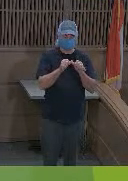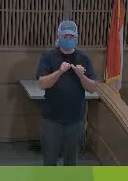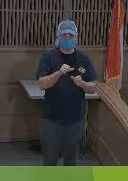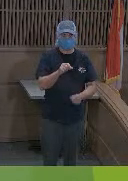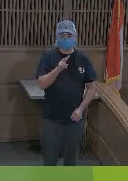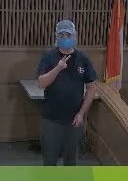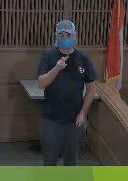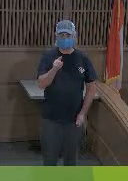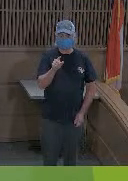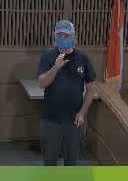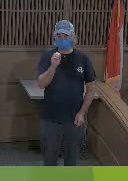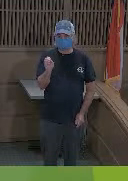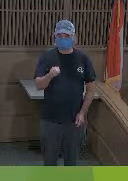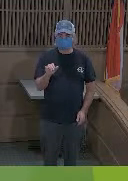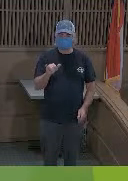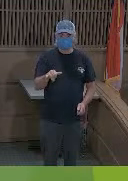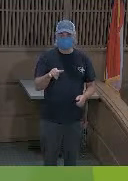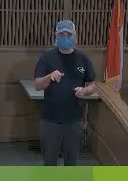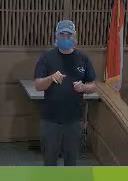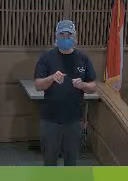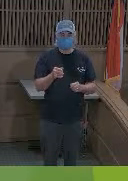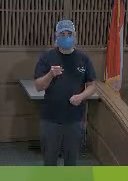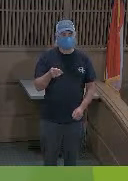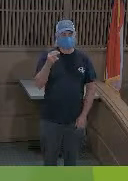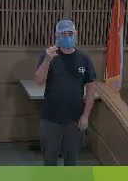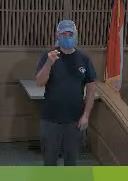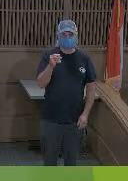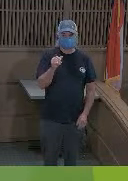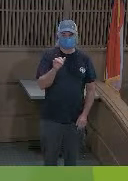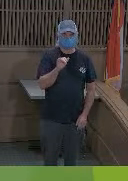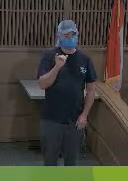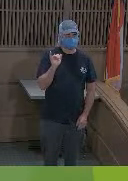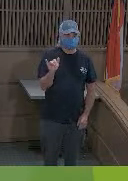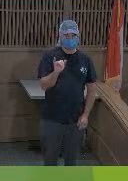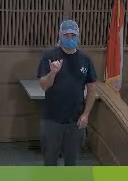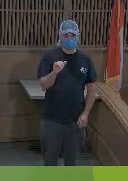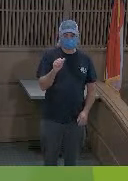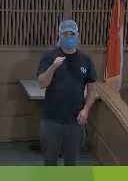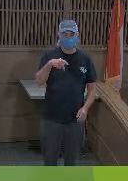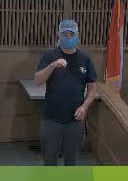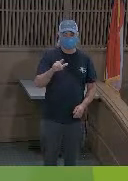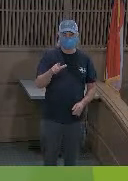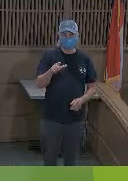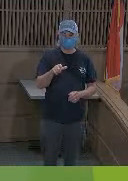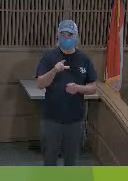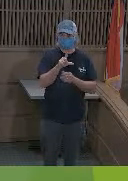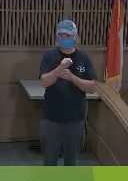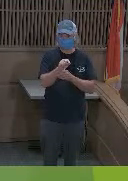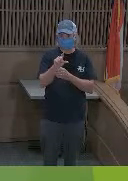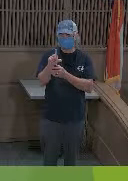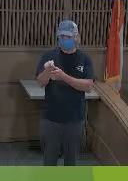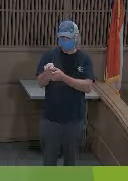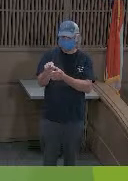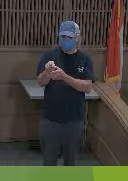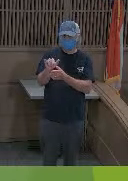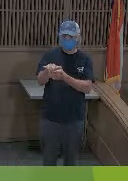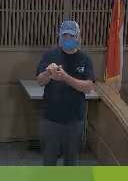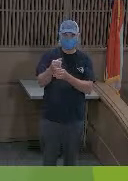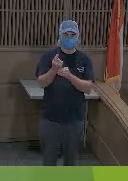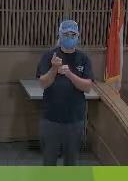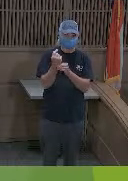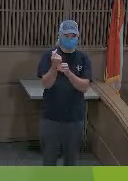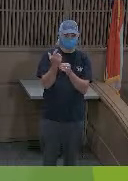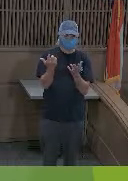21%, which is as high as it has been since April of 2020. What is important